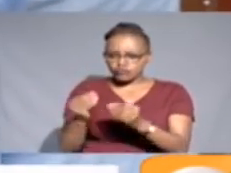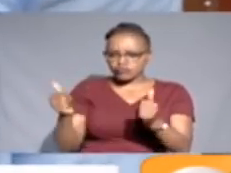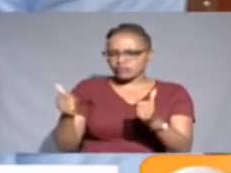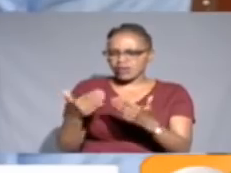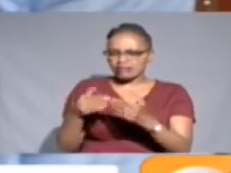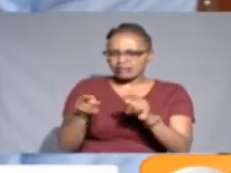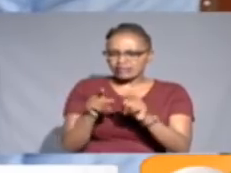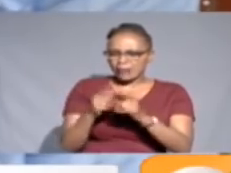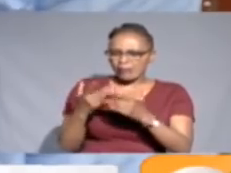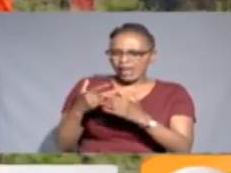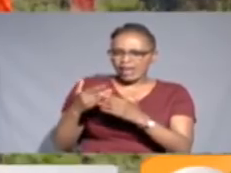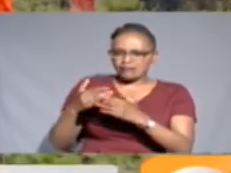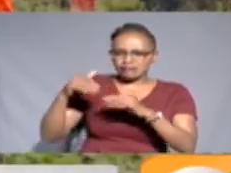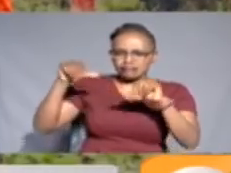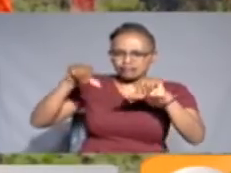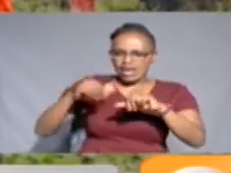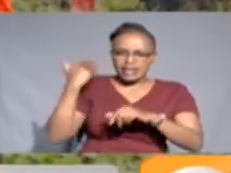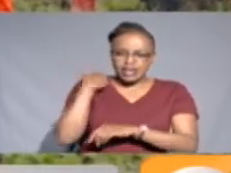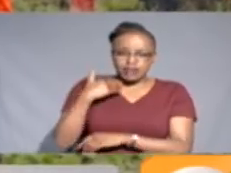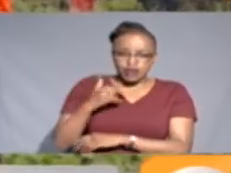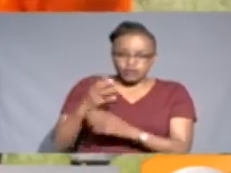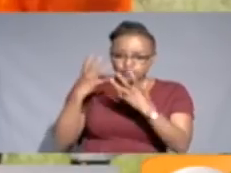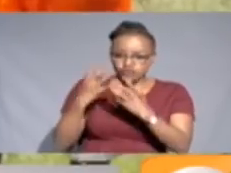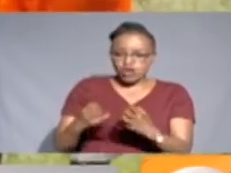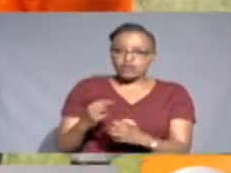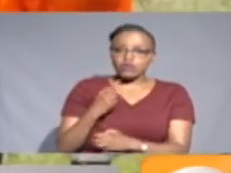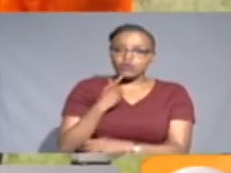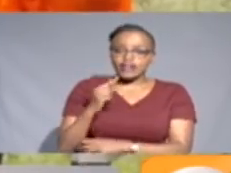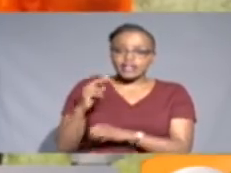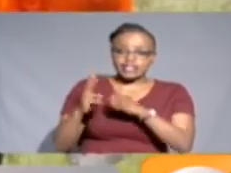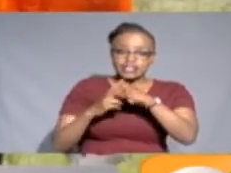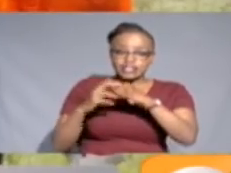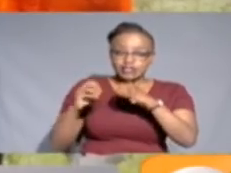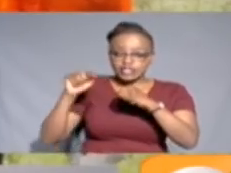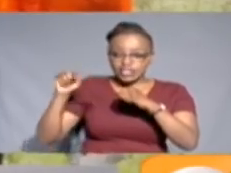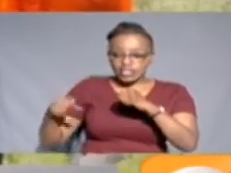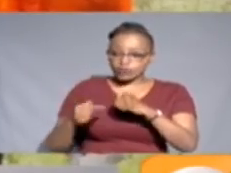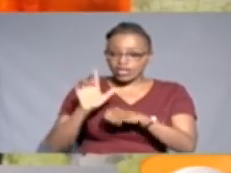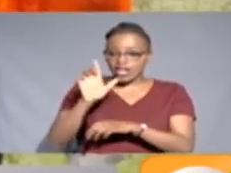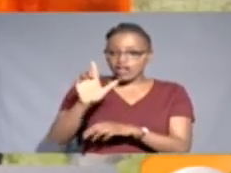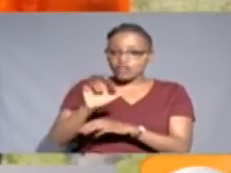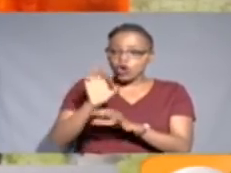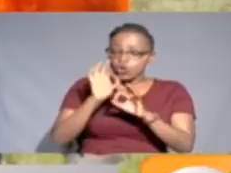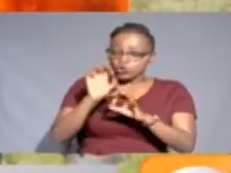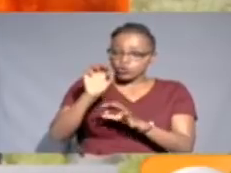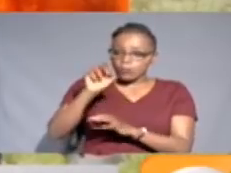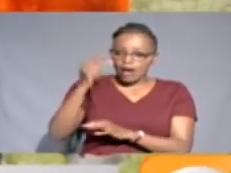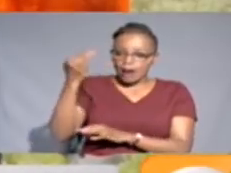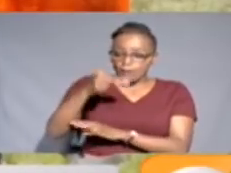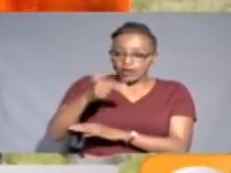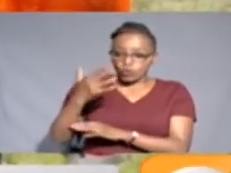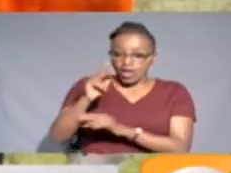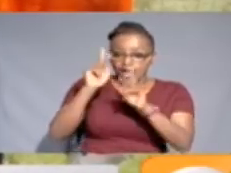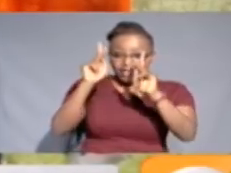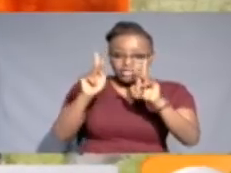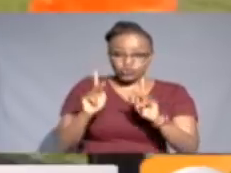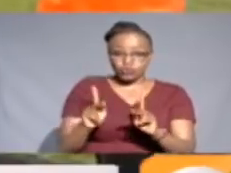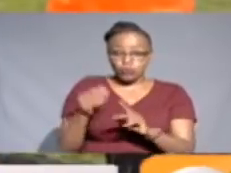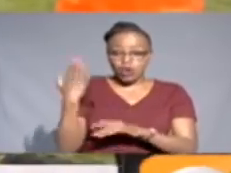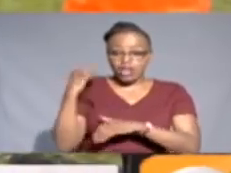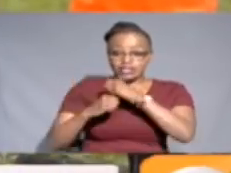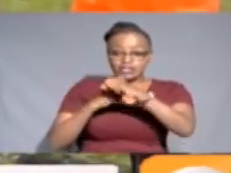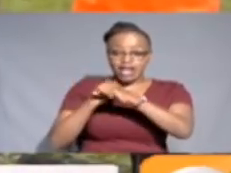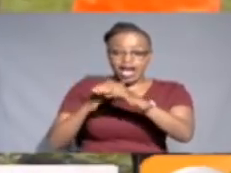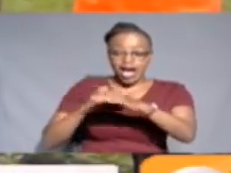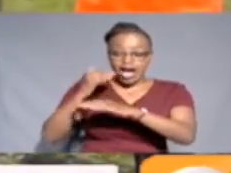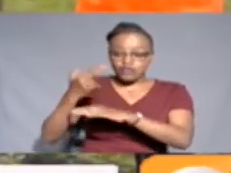illegal siphoning schemes, as it was forced to recall about 170,000 litres of super petrol in its Kisumu depot last year after the